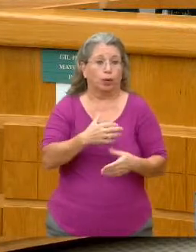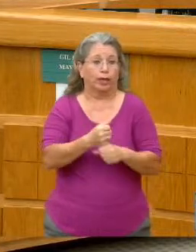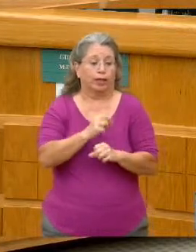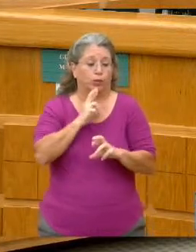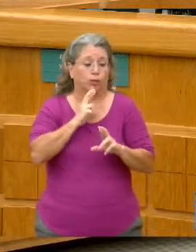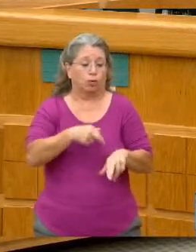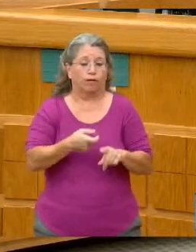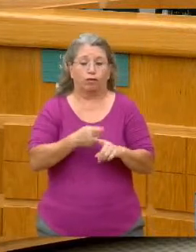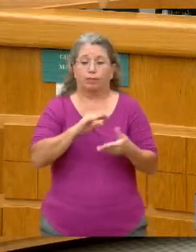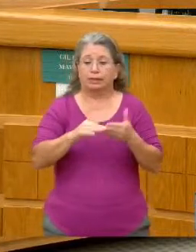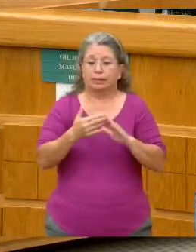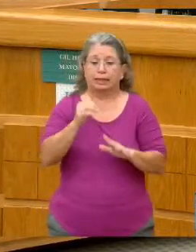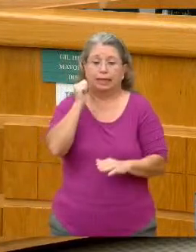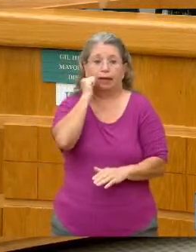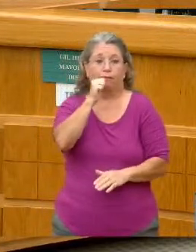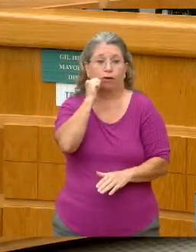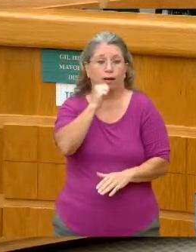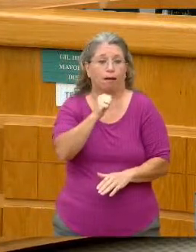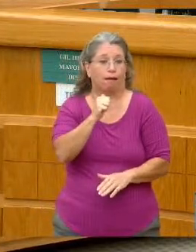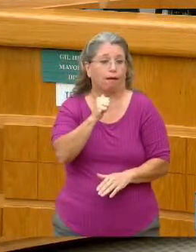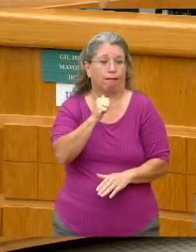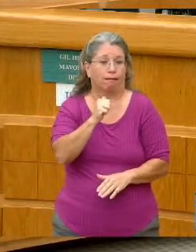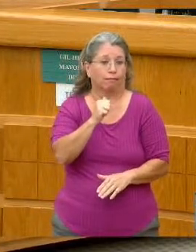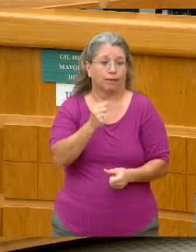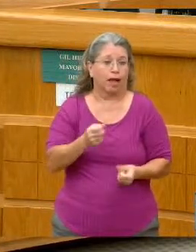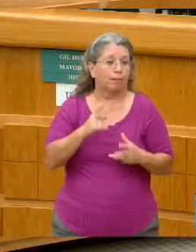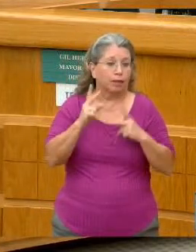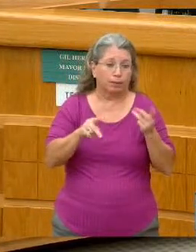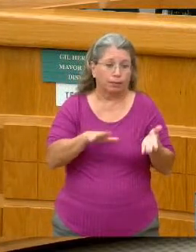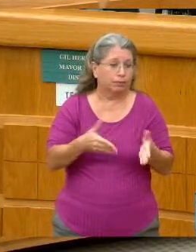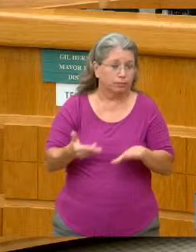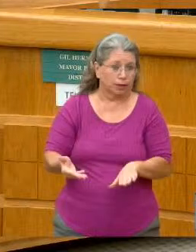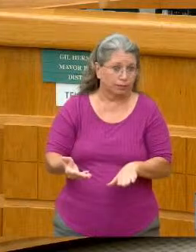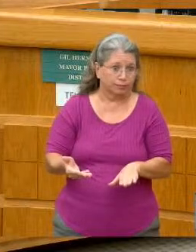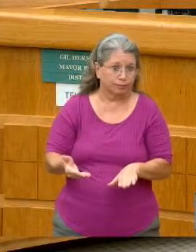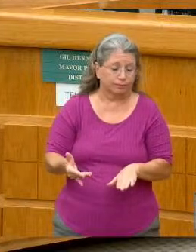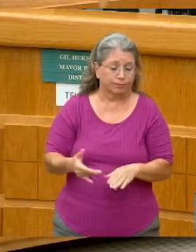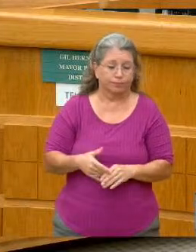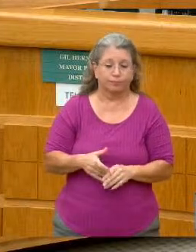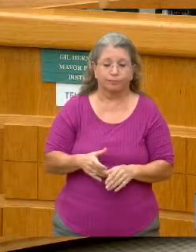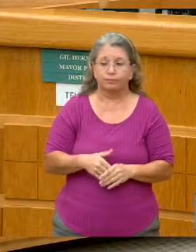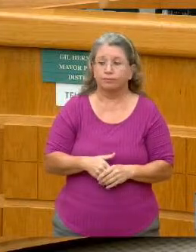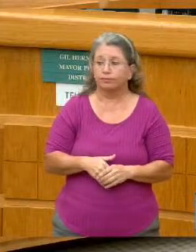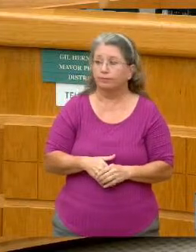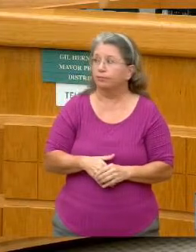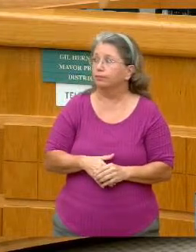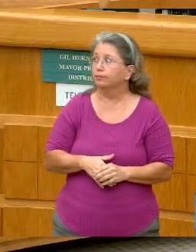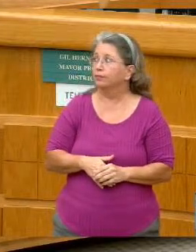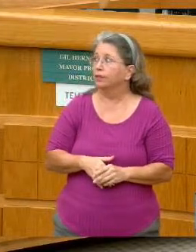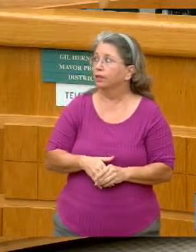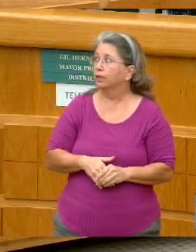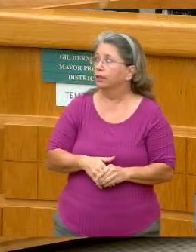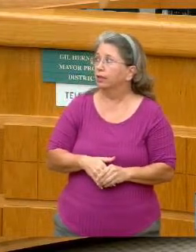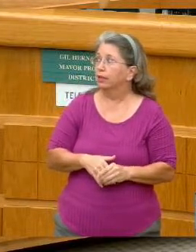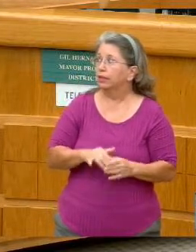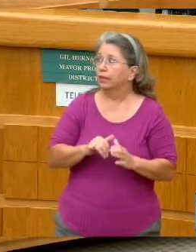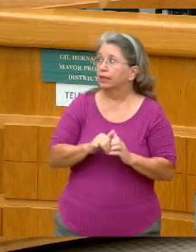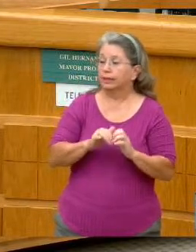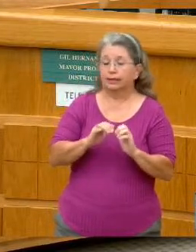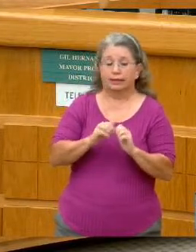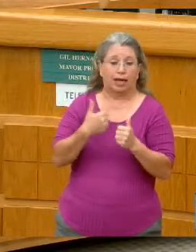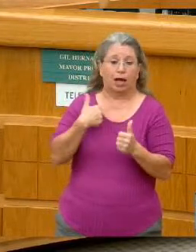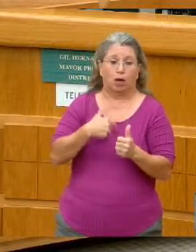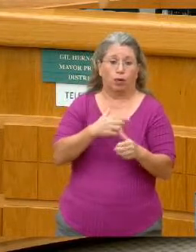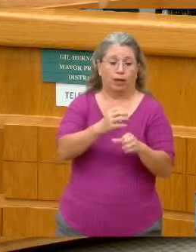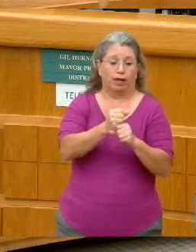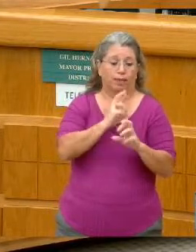from the city every day about how many people have died. Now, this is the way the data was reported all the way back to the